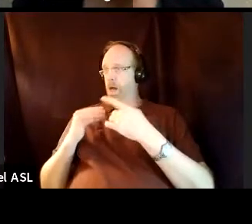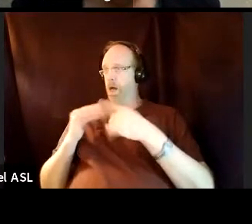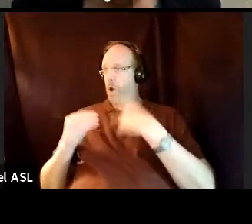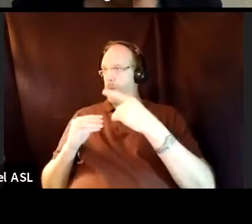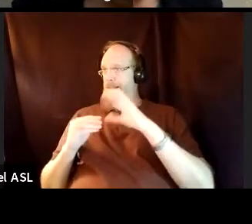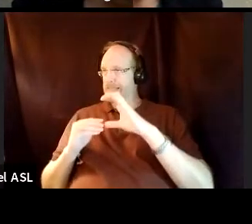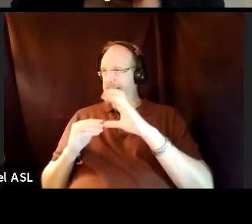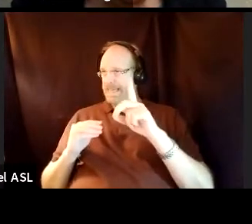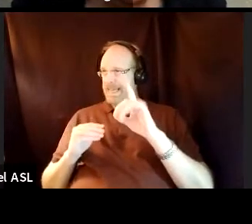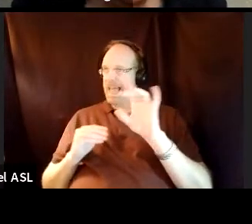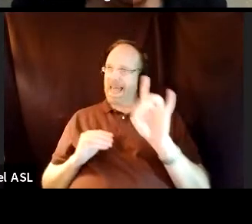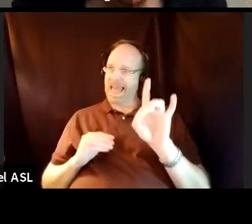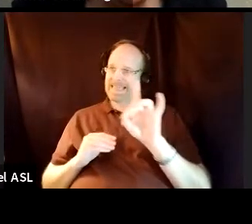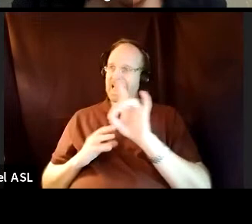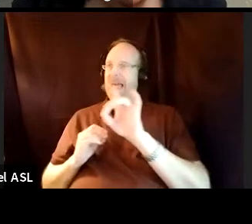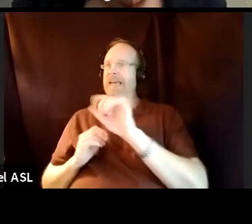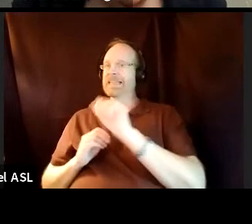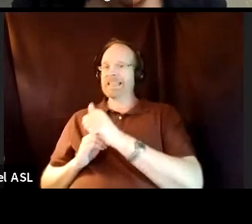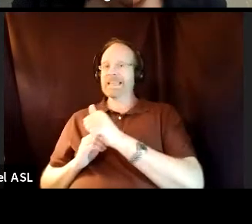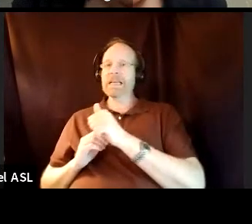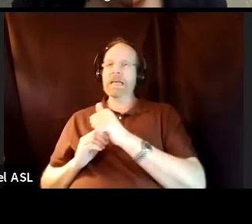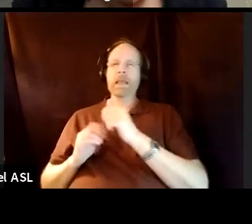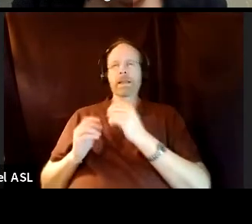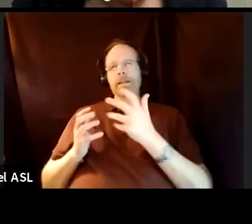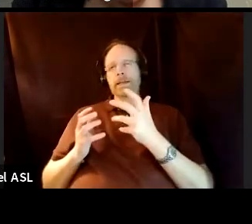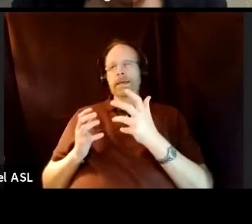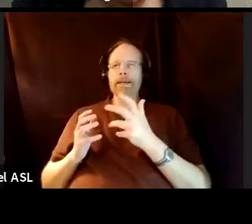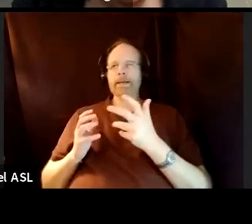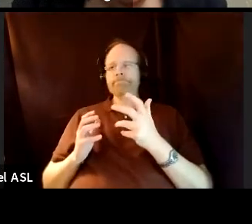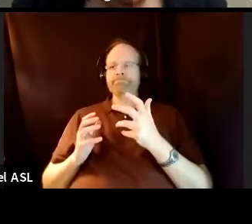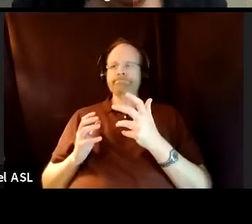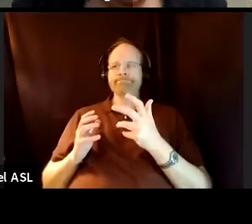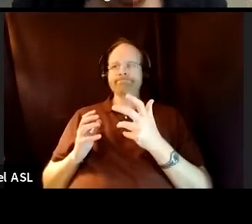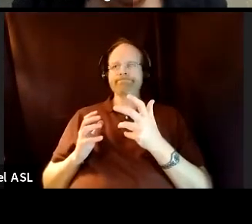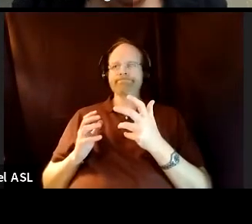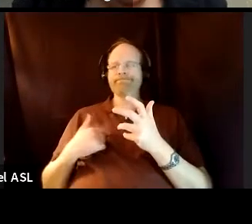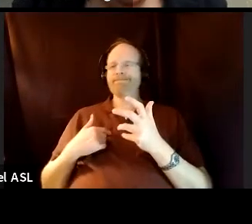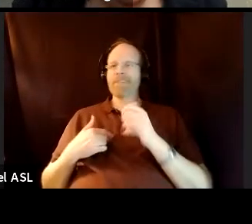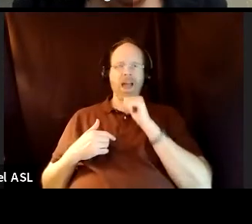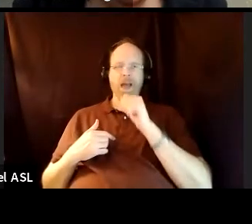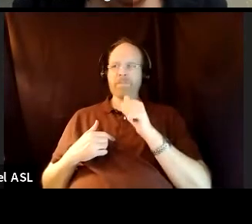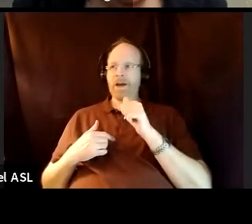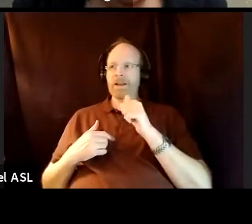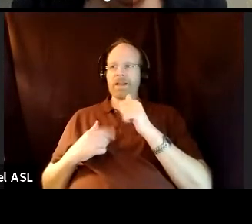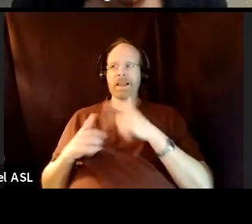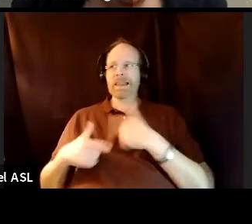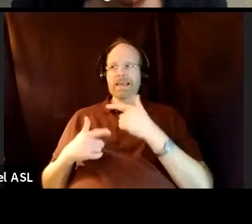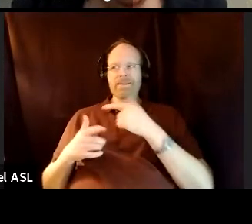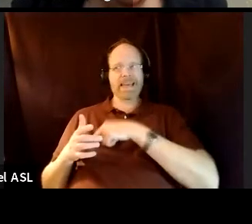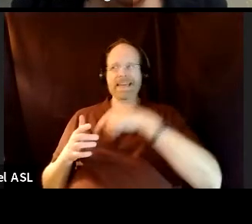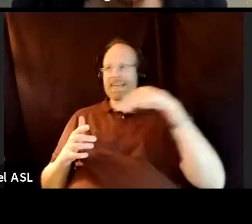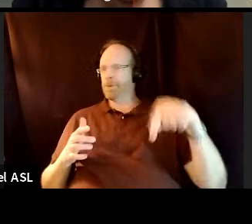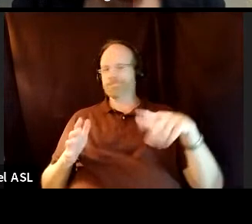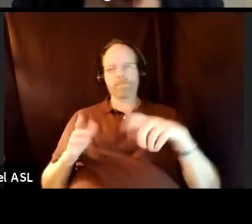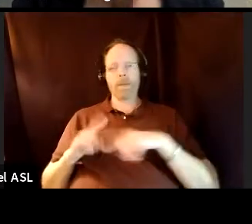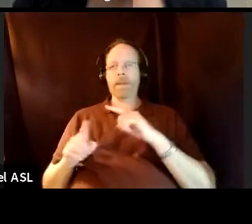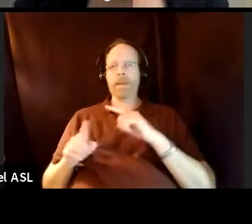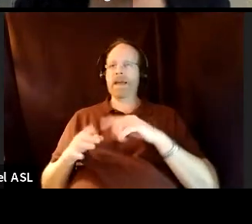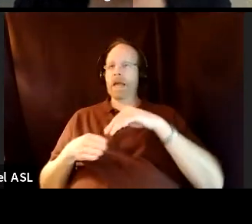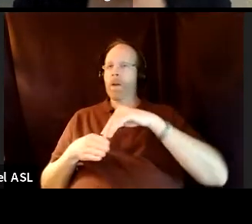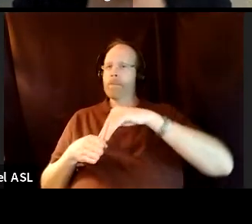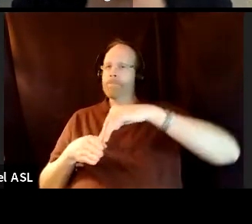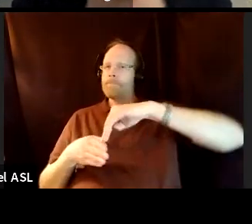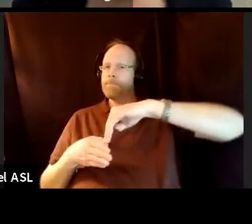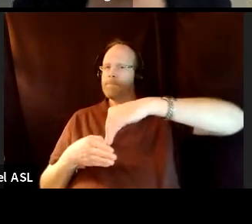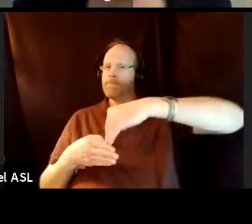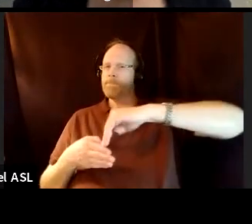and 10 is a little bit, I'm not a constituent of either, but I'm sort of bordering it, an